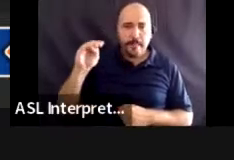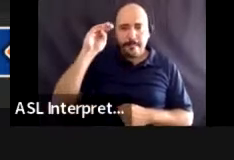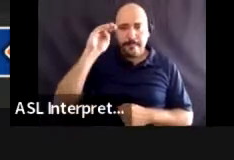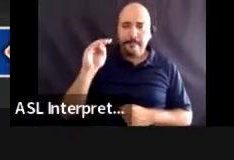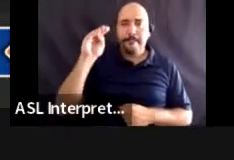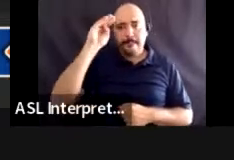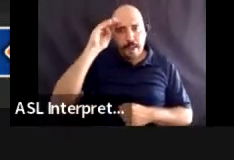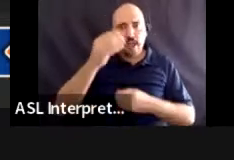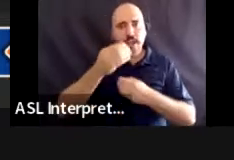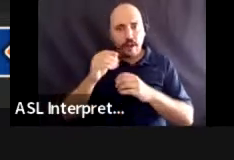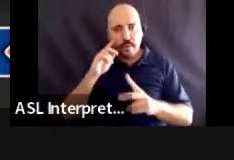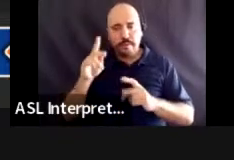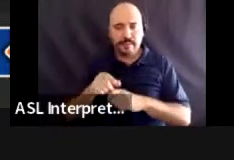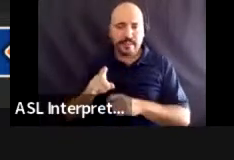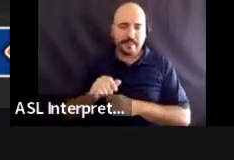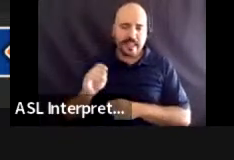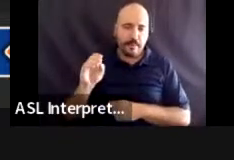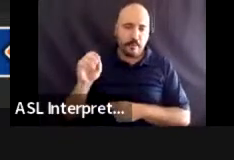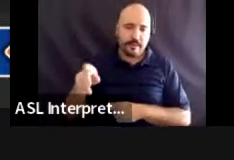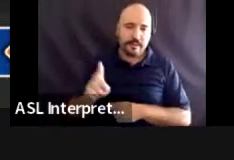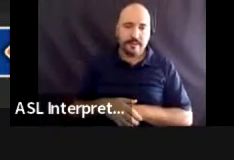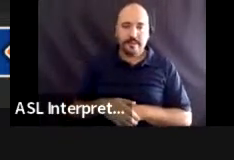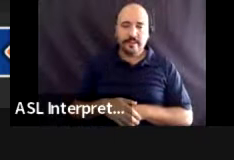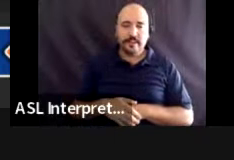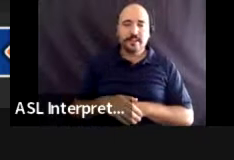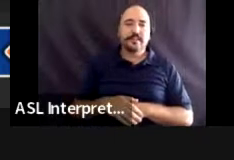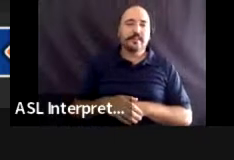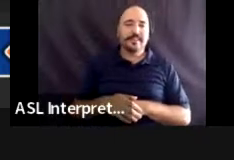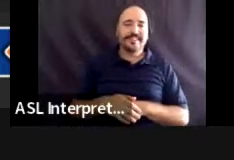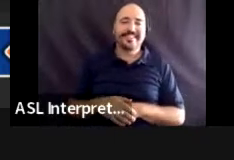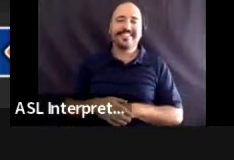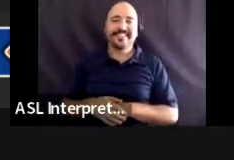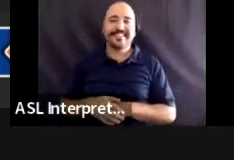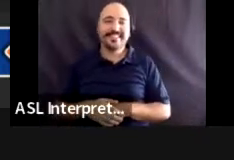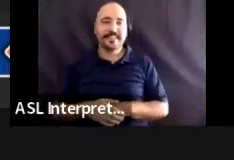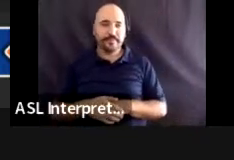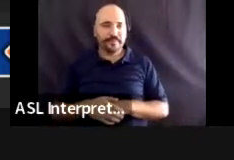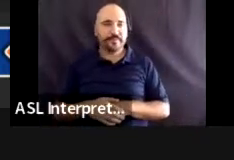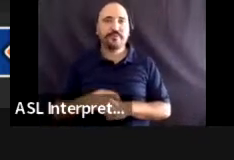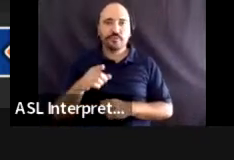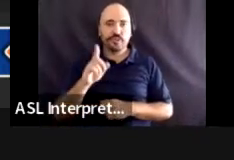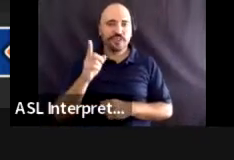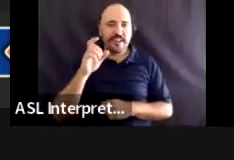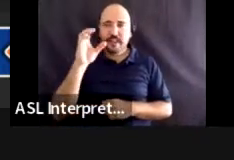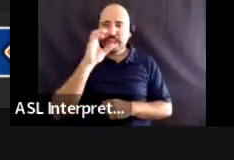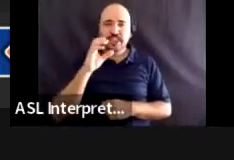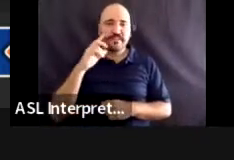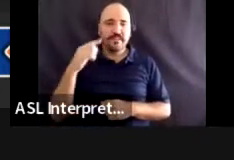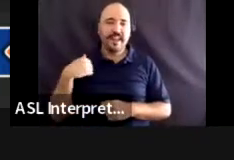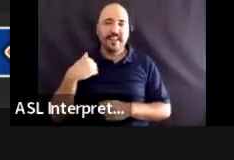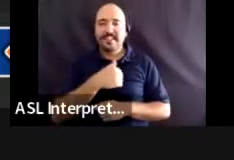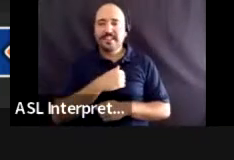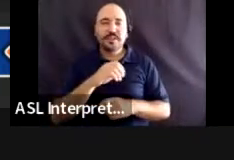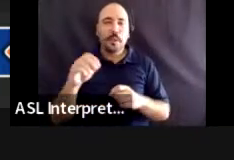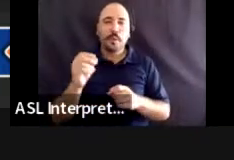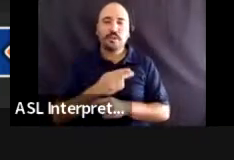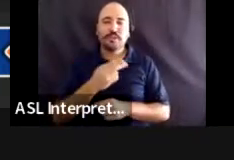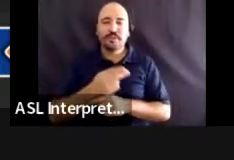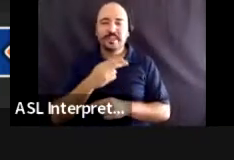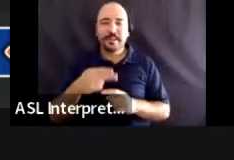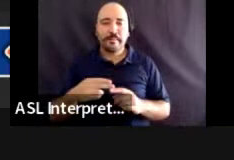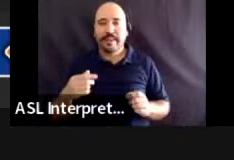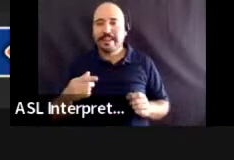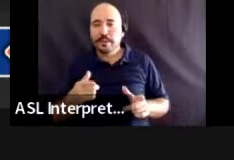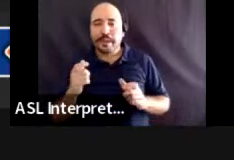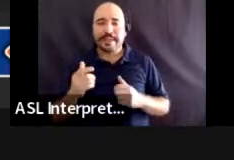/Mayor's Office for People with Disabilities. All right, so you just have to search for us. There's no username. That's quick and